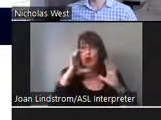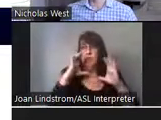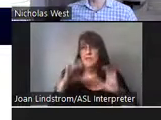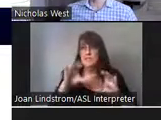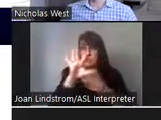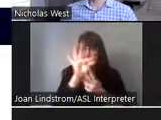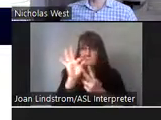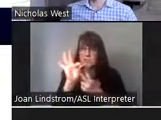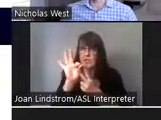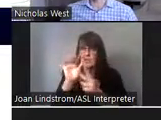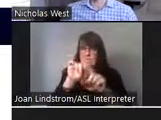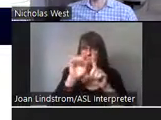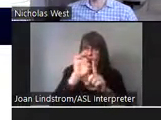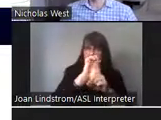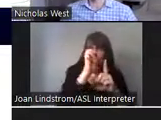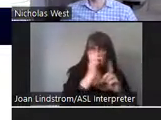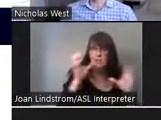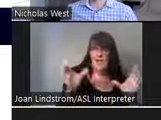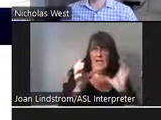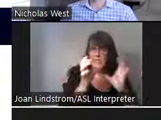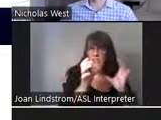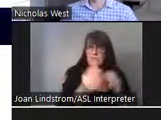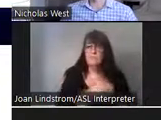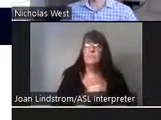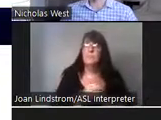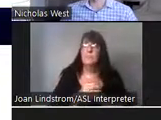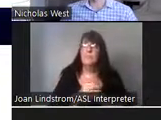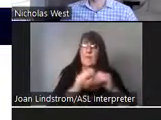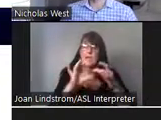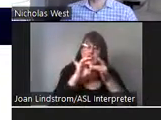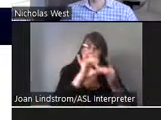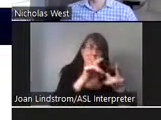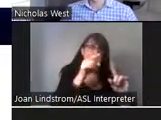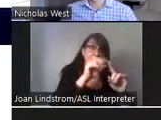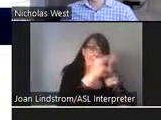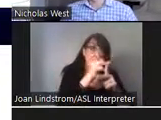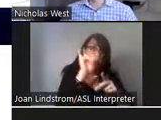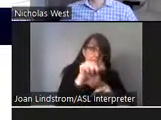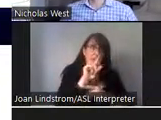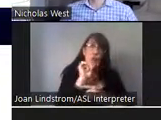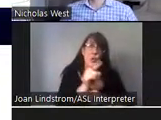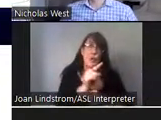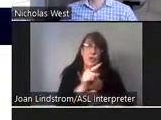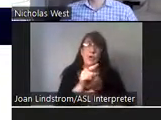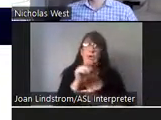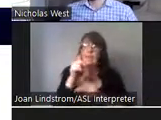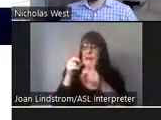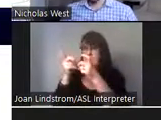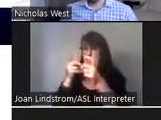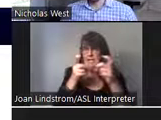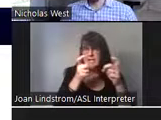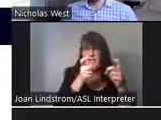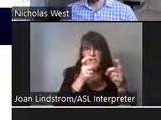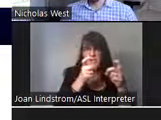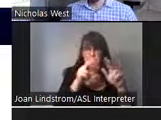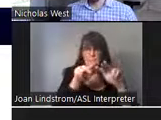select various environmental attributes based on the product they're ordering. We manage the commercial